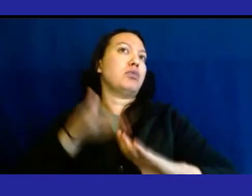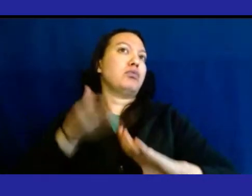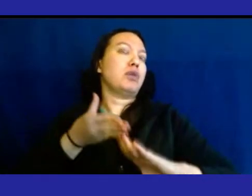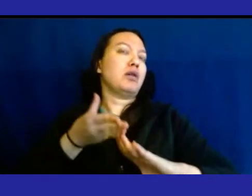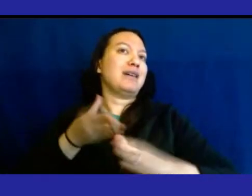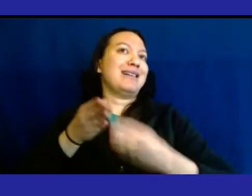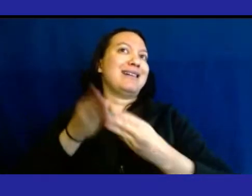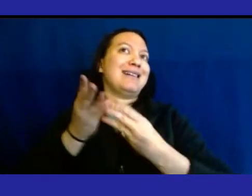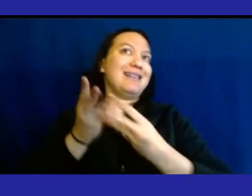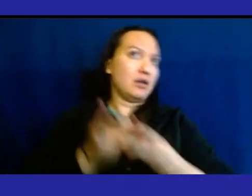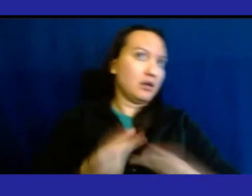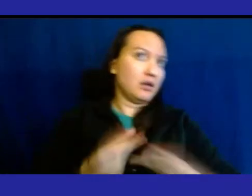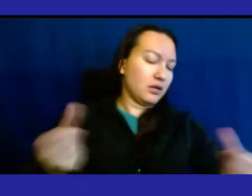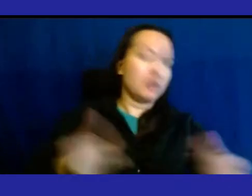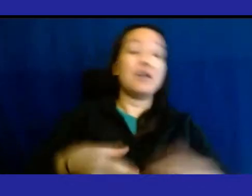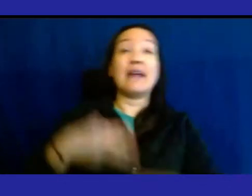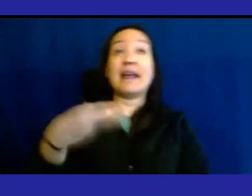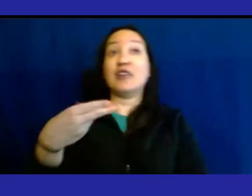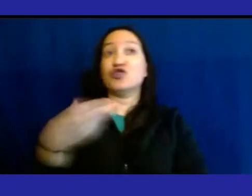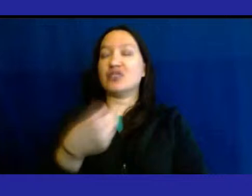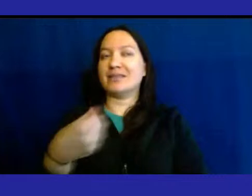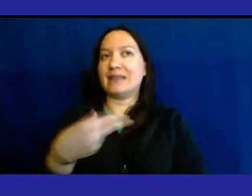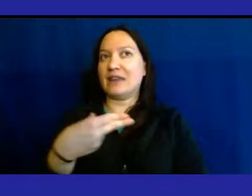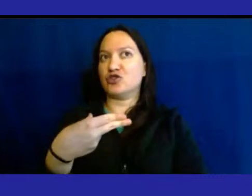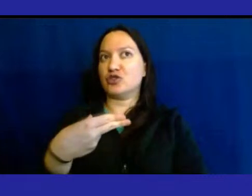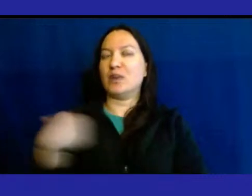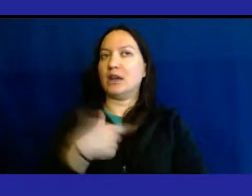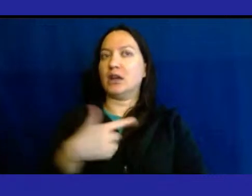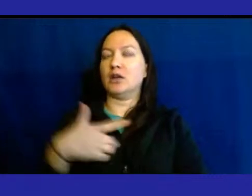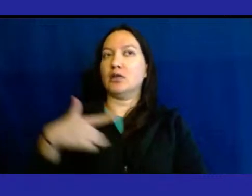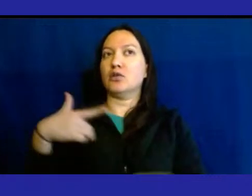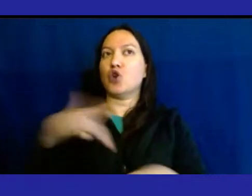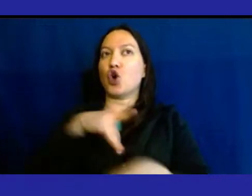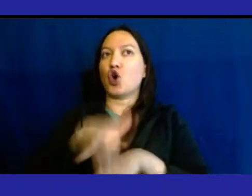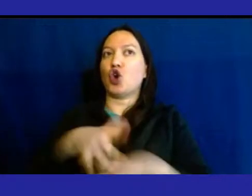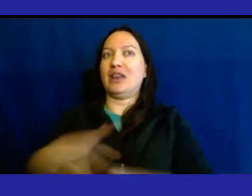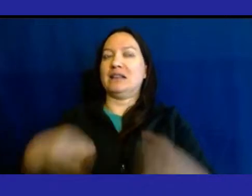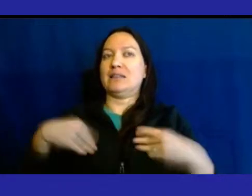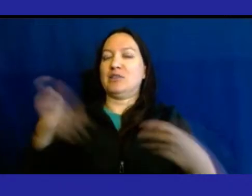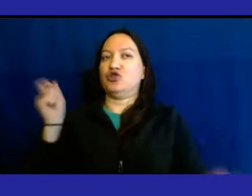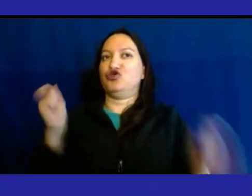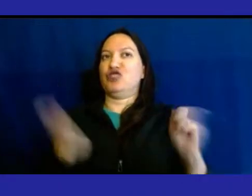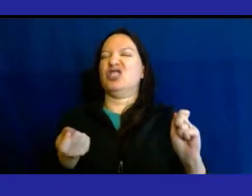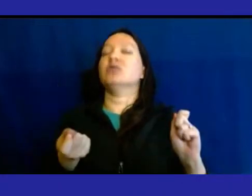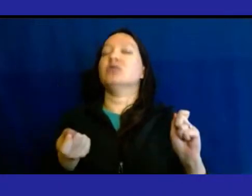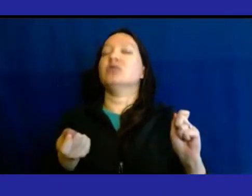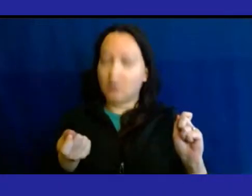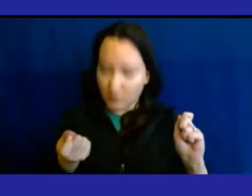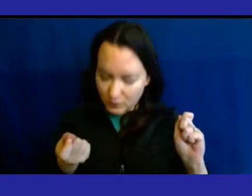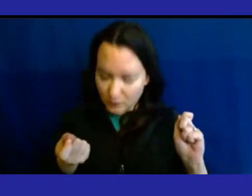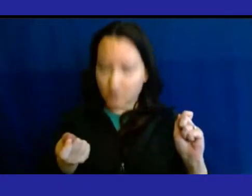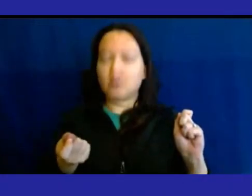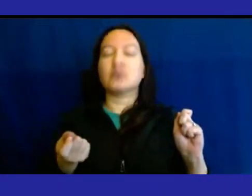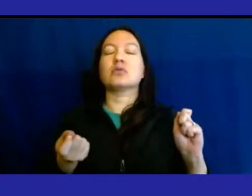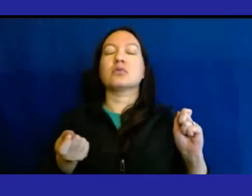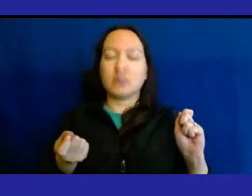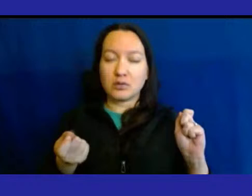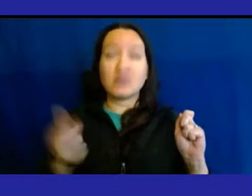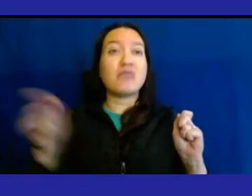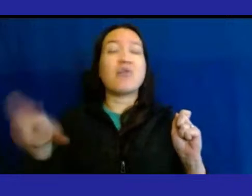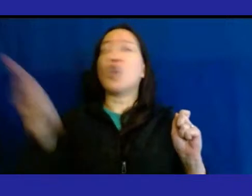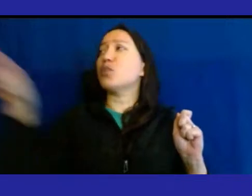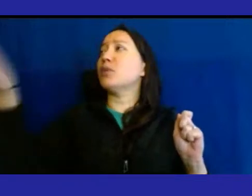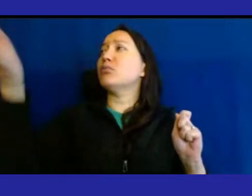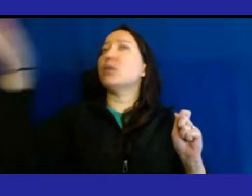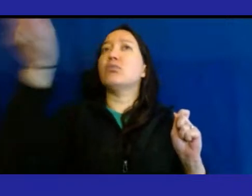So H&H was an early adopter of that change, but other systems